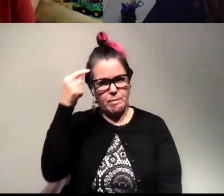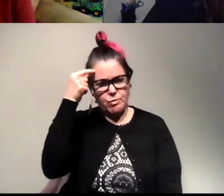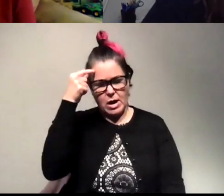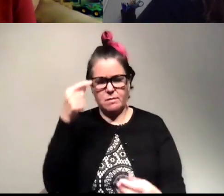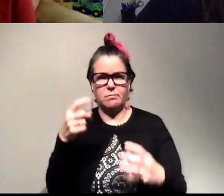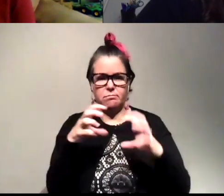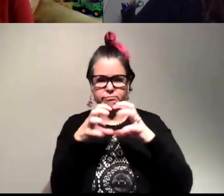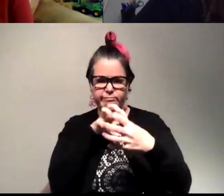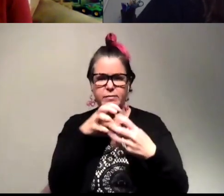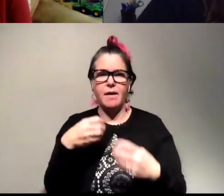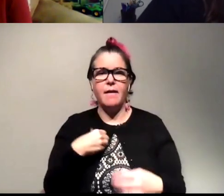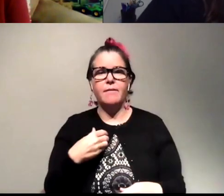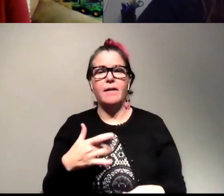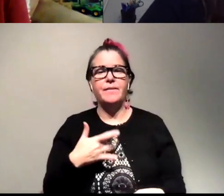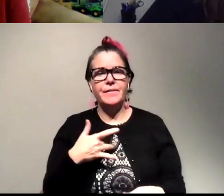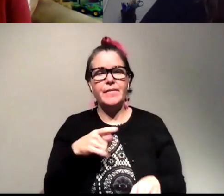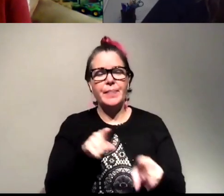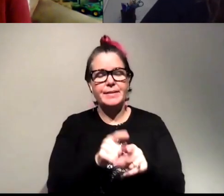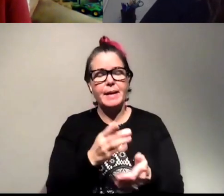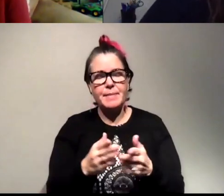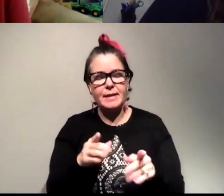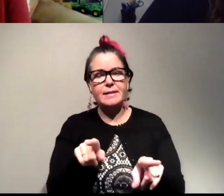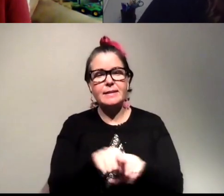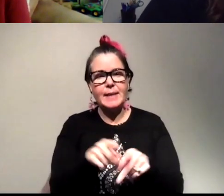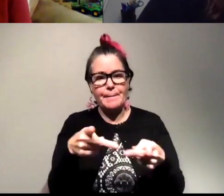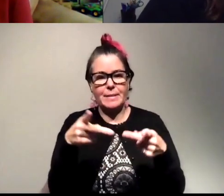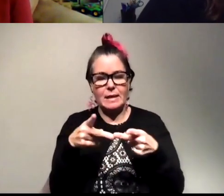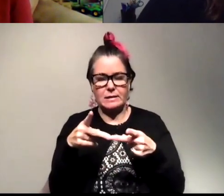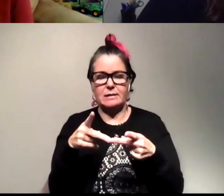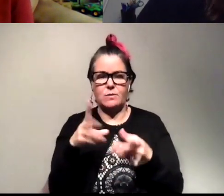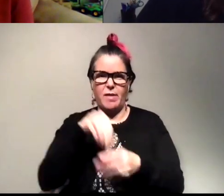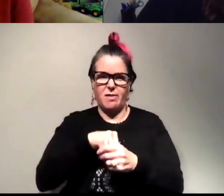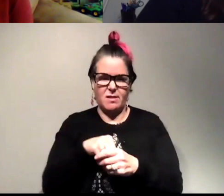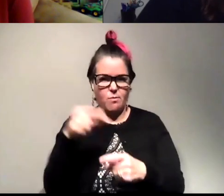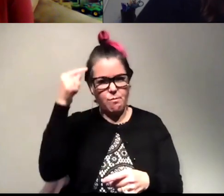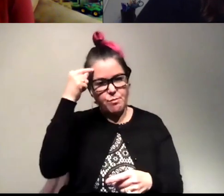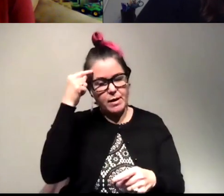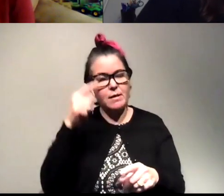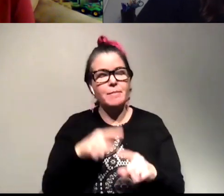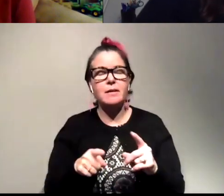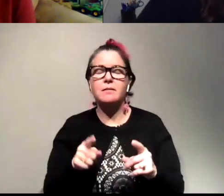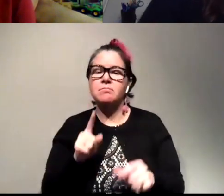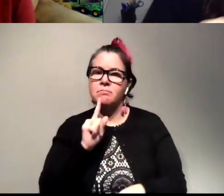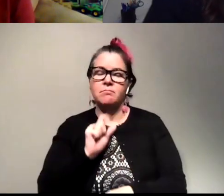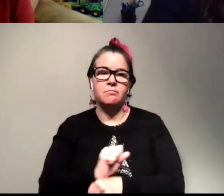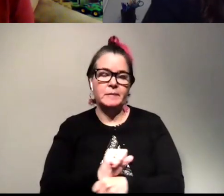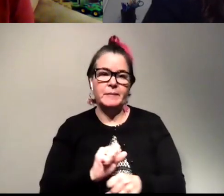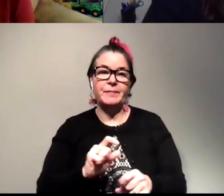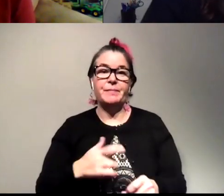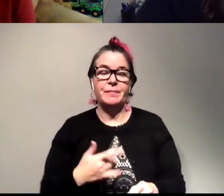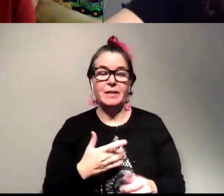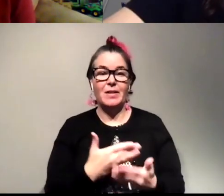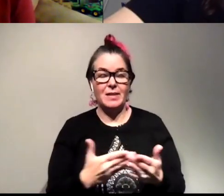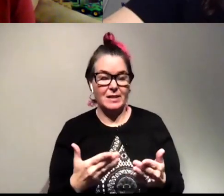we all feel the same things in the same places, but we definitely all feel things